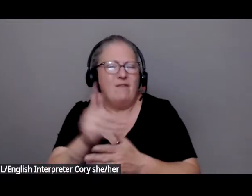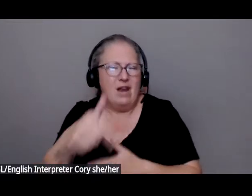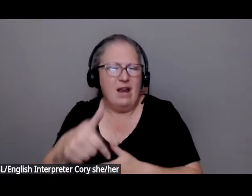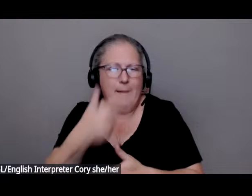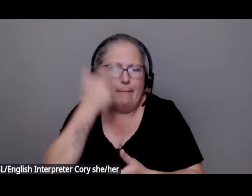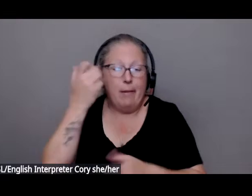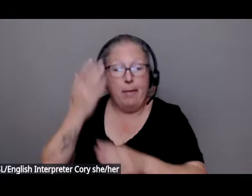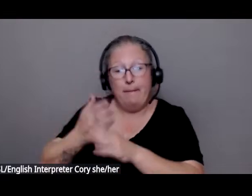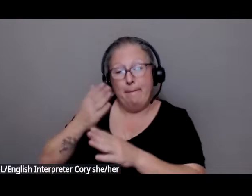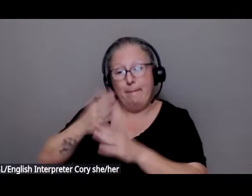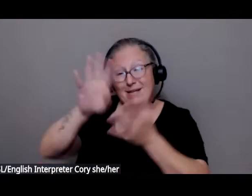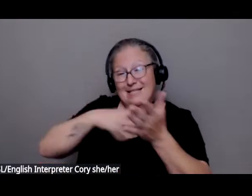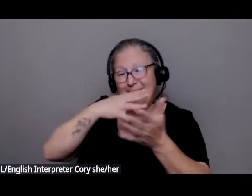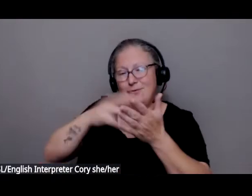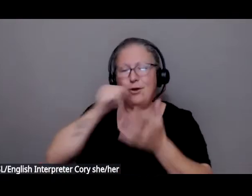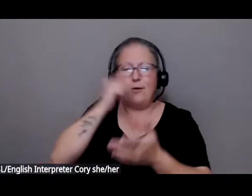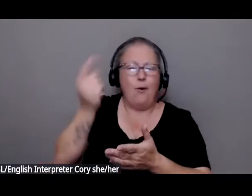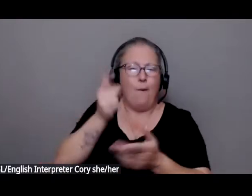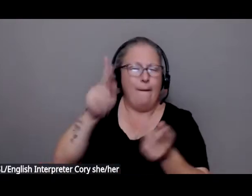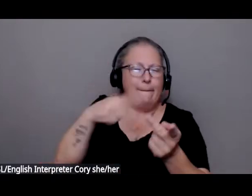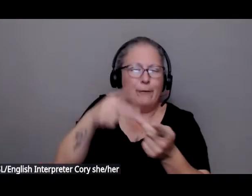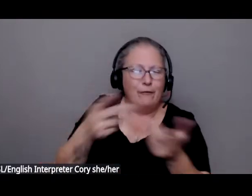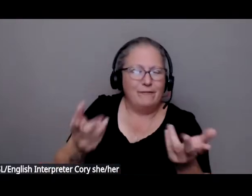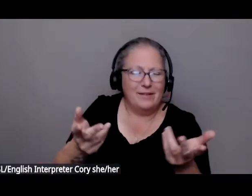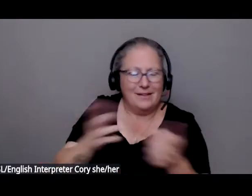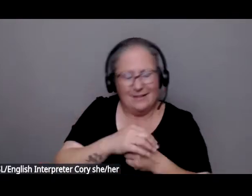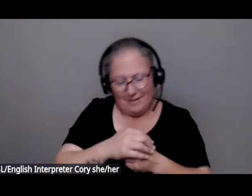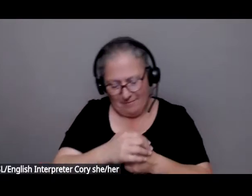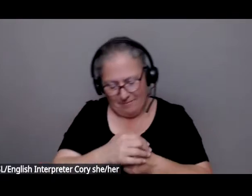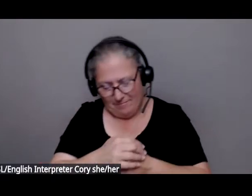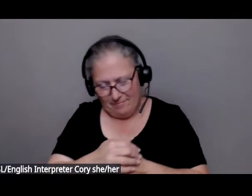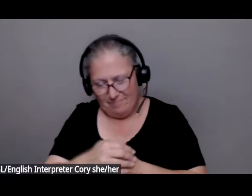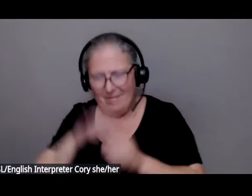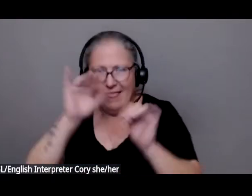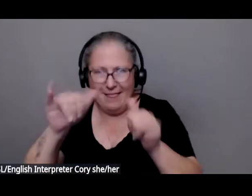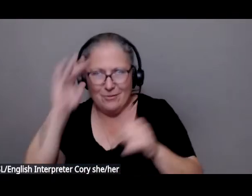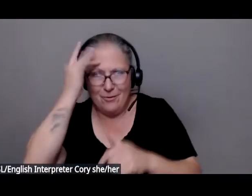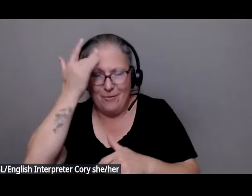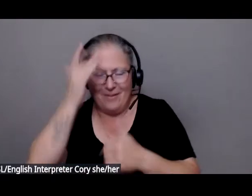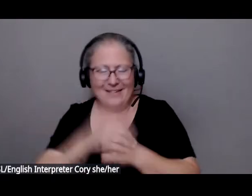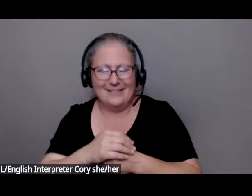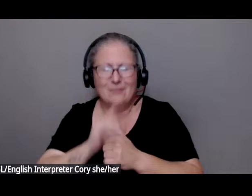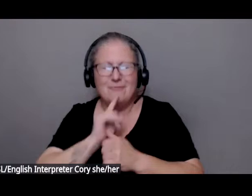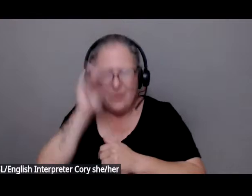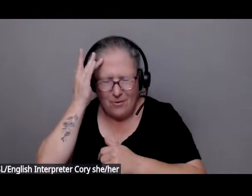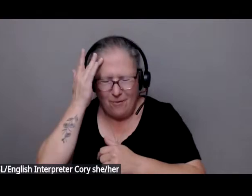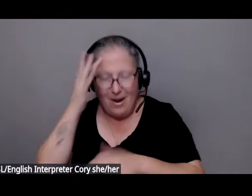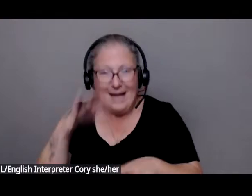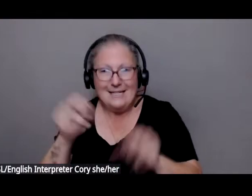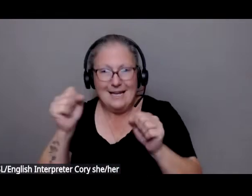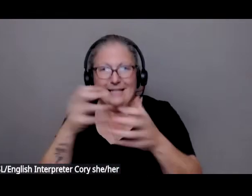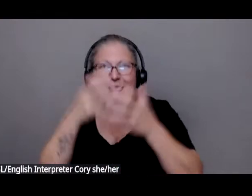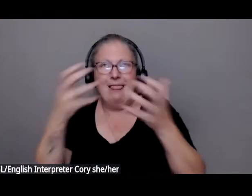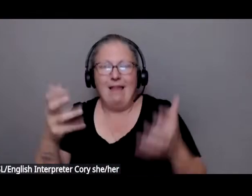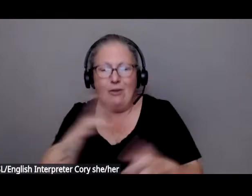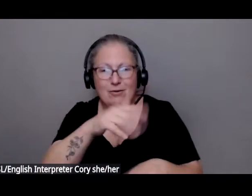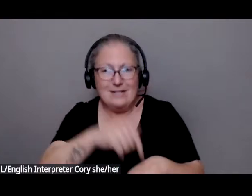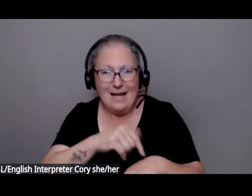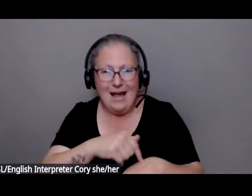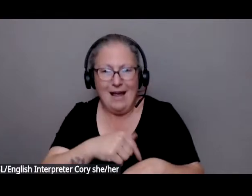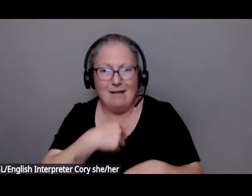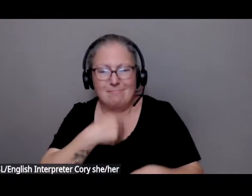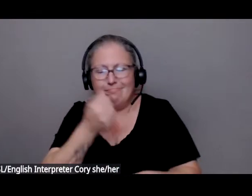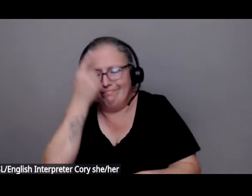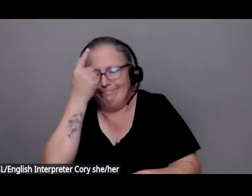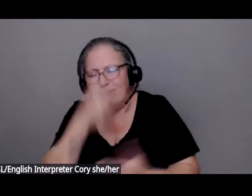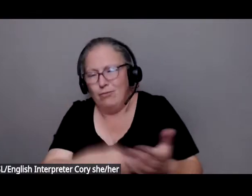the bus schedule is not always perfect. And that's annoying. It's really annoying. It takes up a lot of her time. So I hear her on